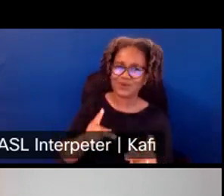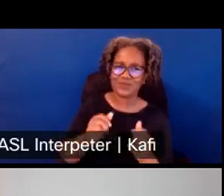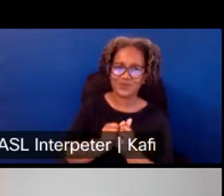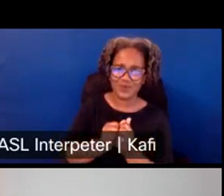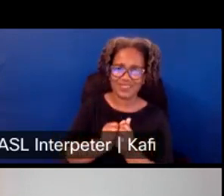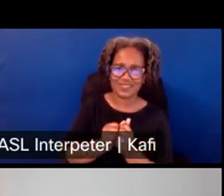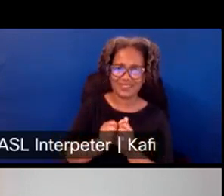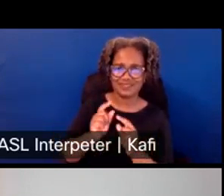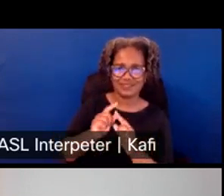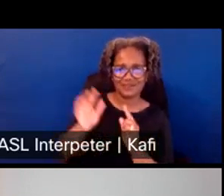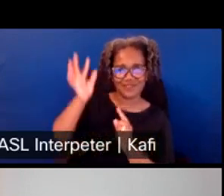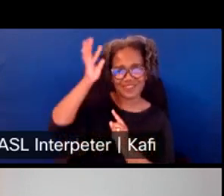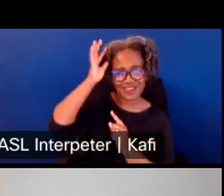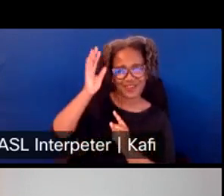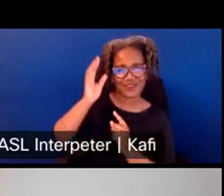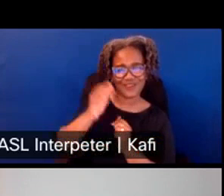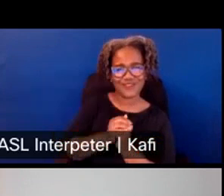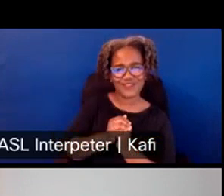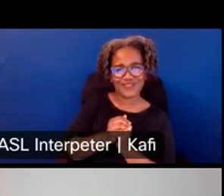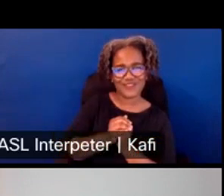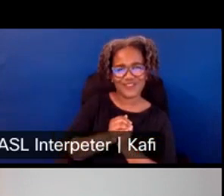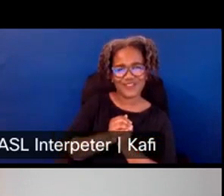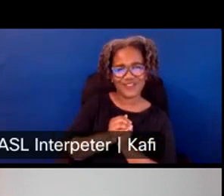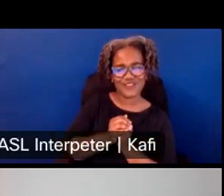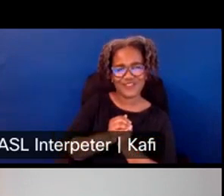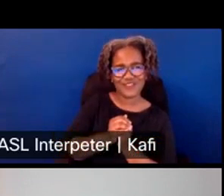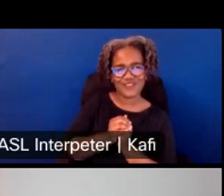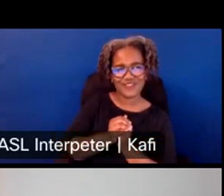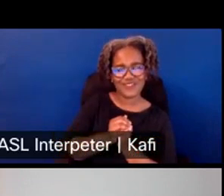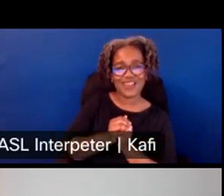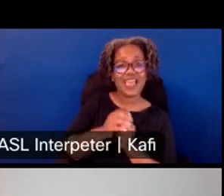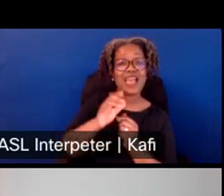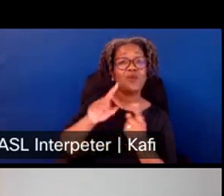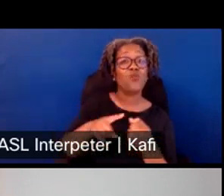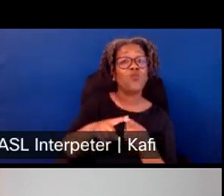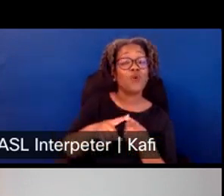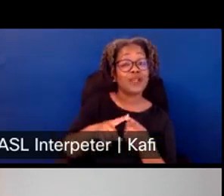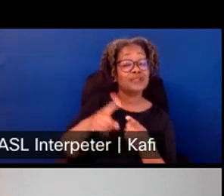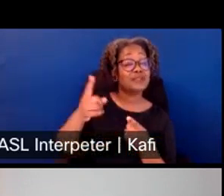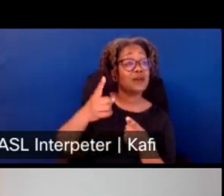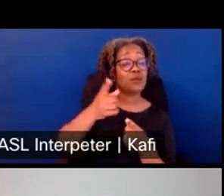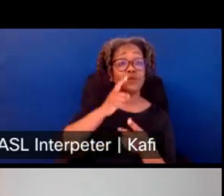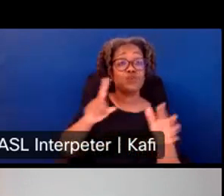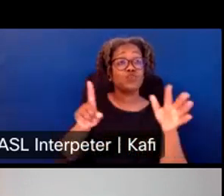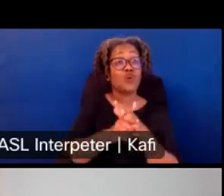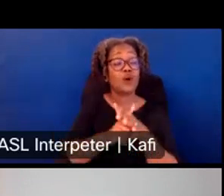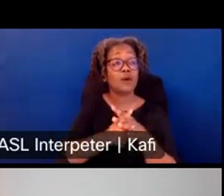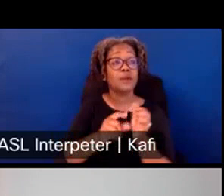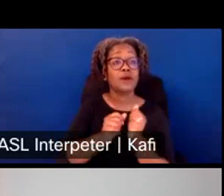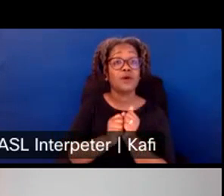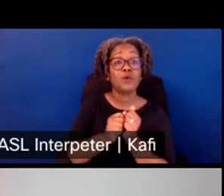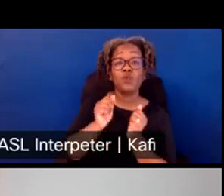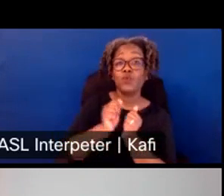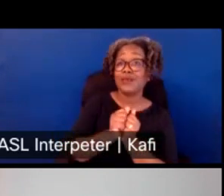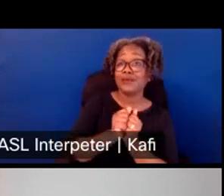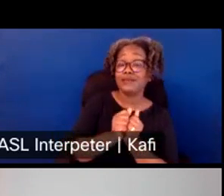interview, they would whip that magazine out if someone came in with cornrows, and we'll talk about that